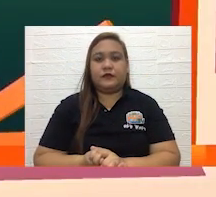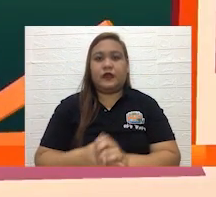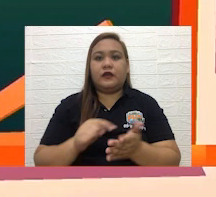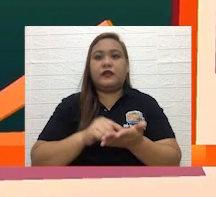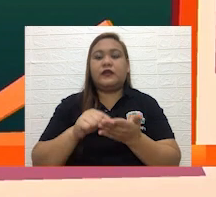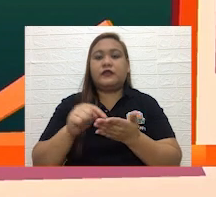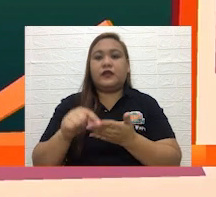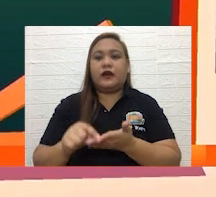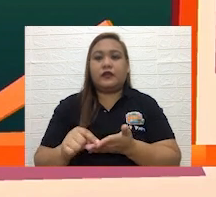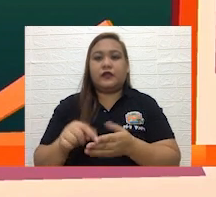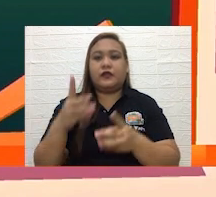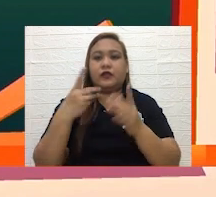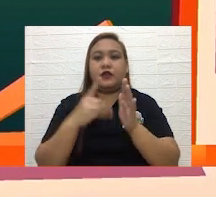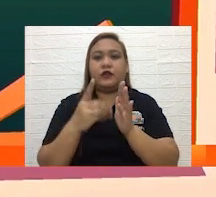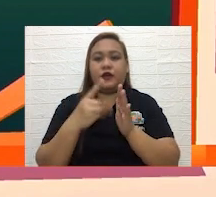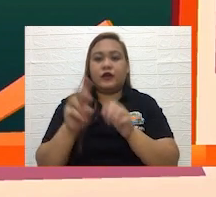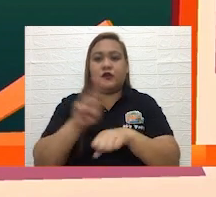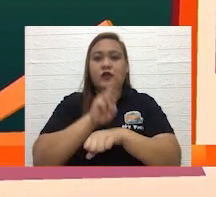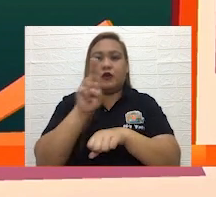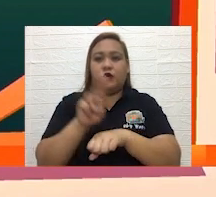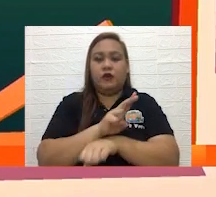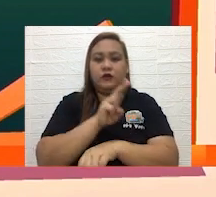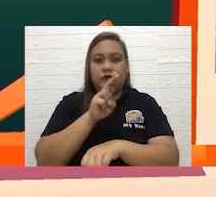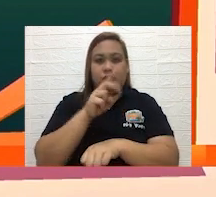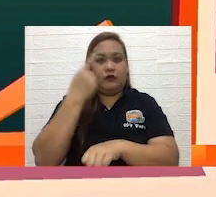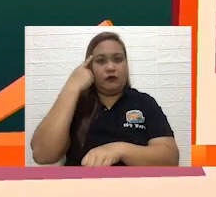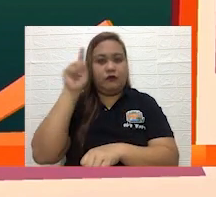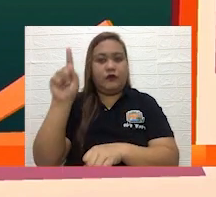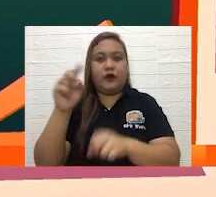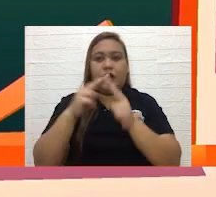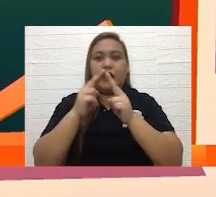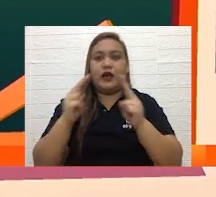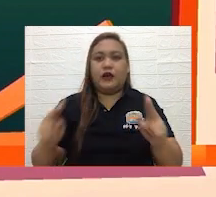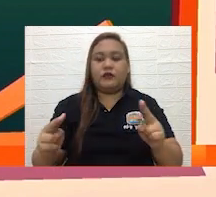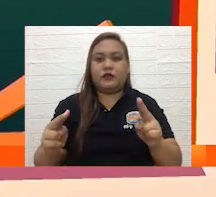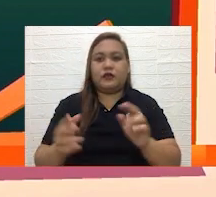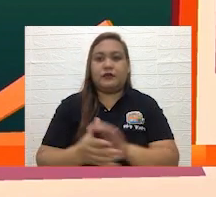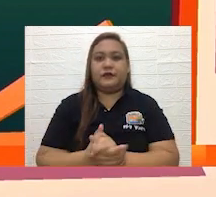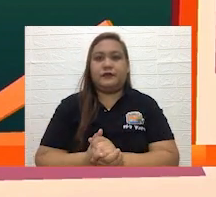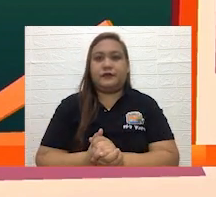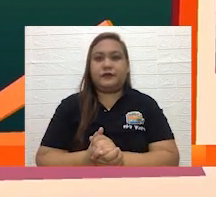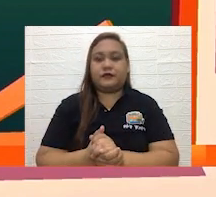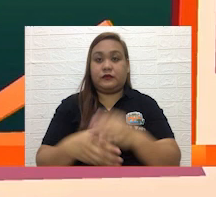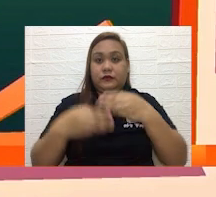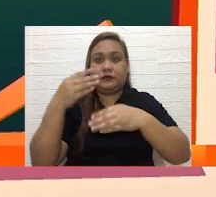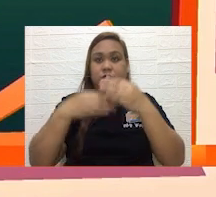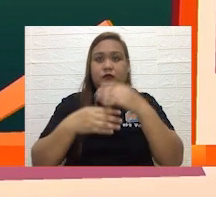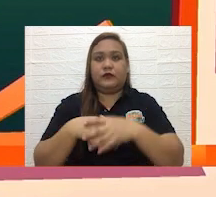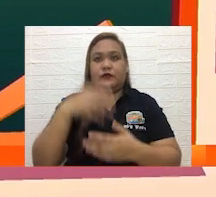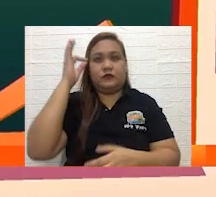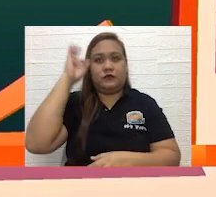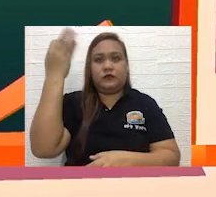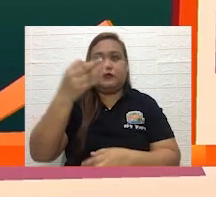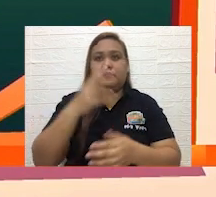These are the common doors used for a house or building plan. We have the French door,